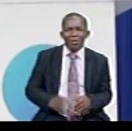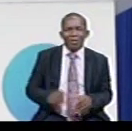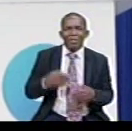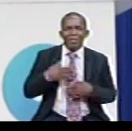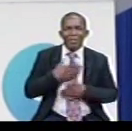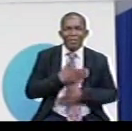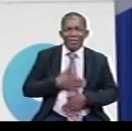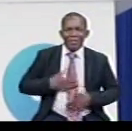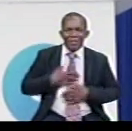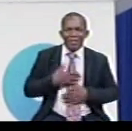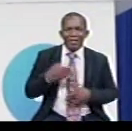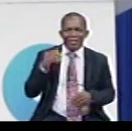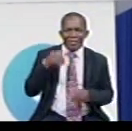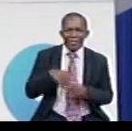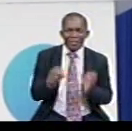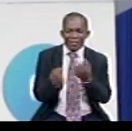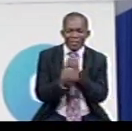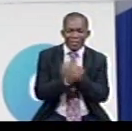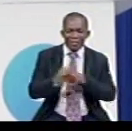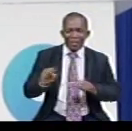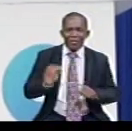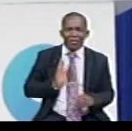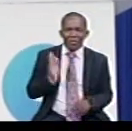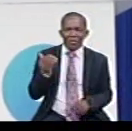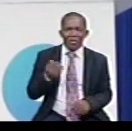of men.